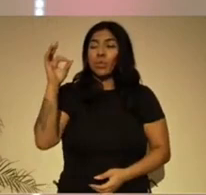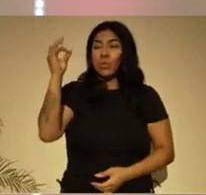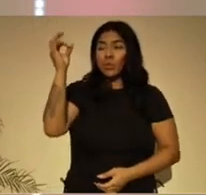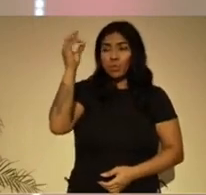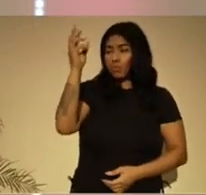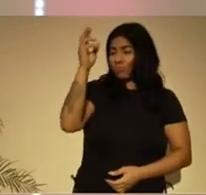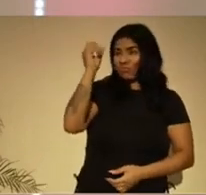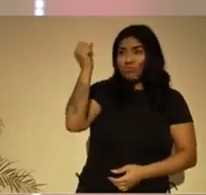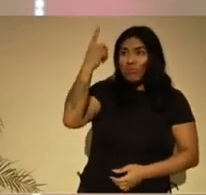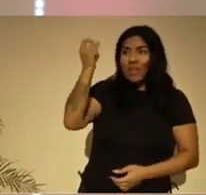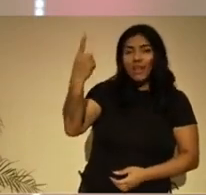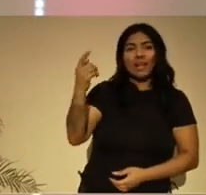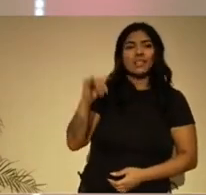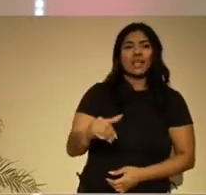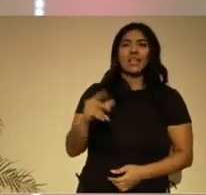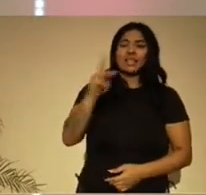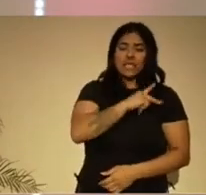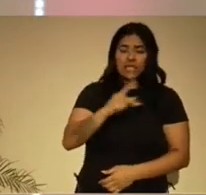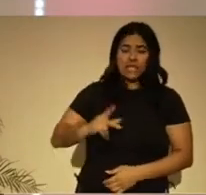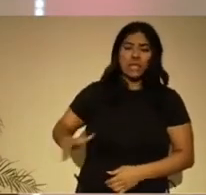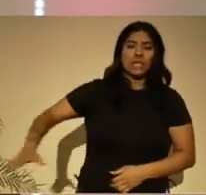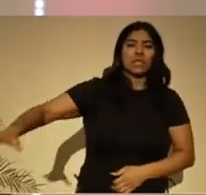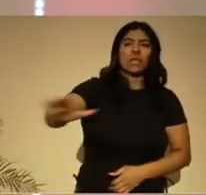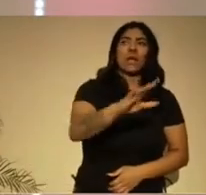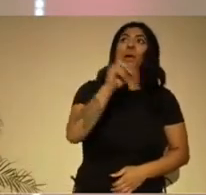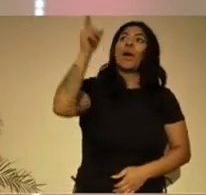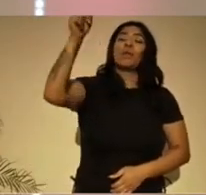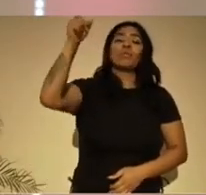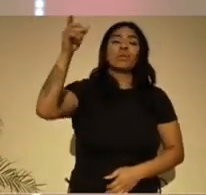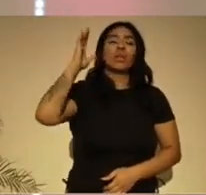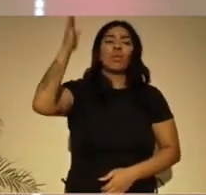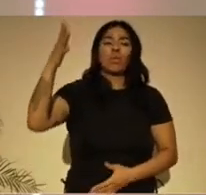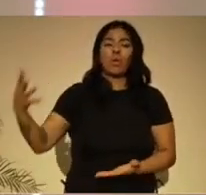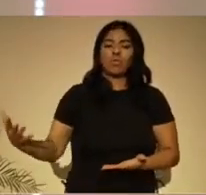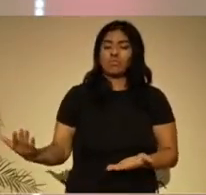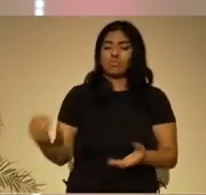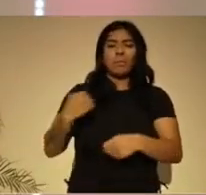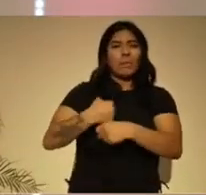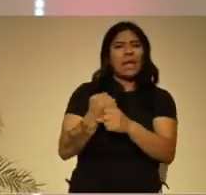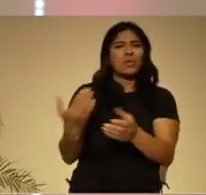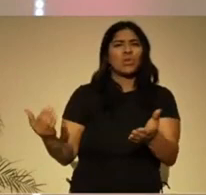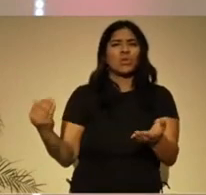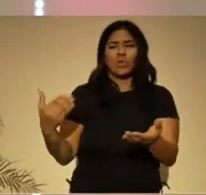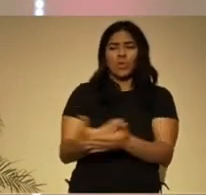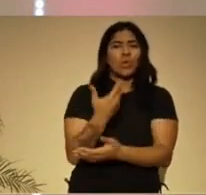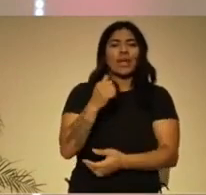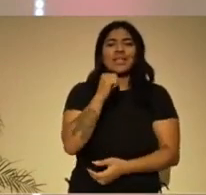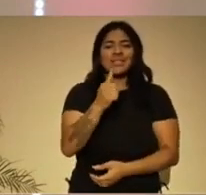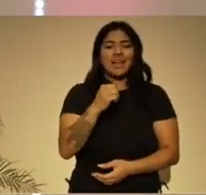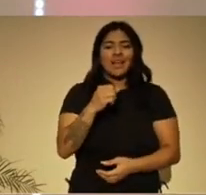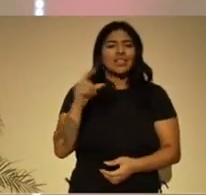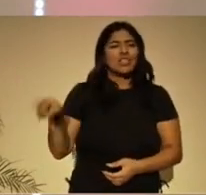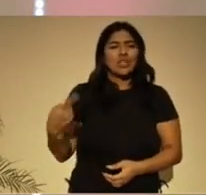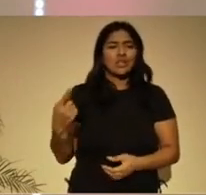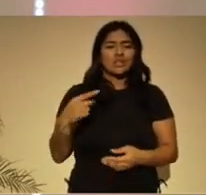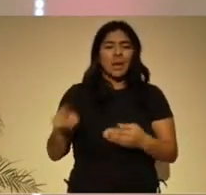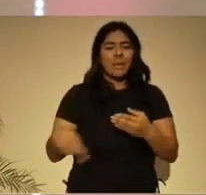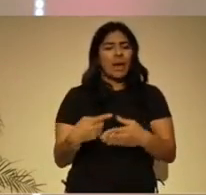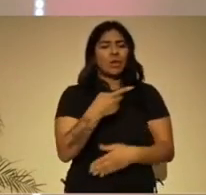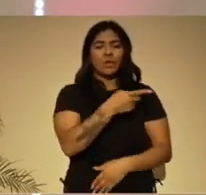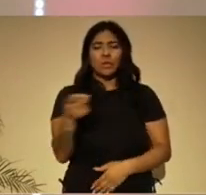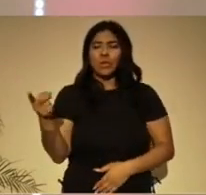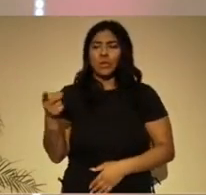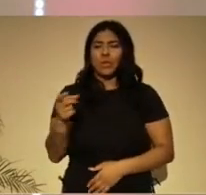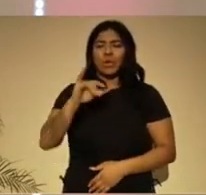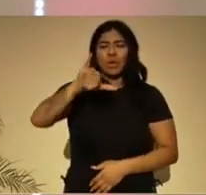a kingdom up there that God is going to restore and fill, and it's not just about you.